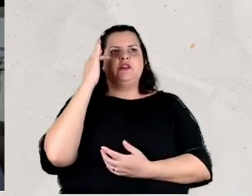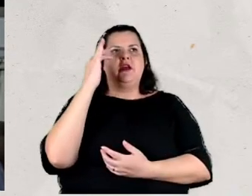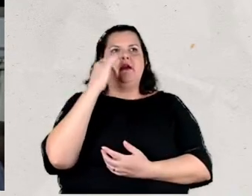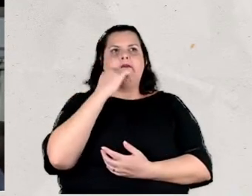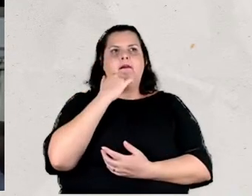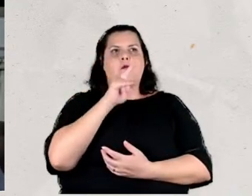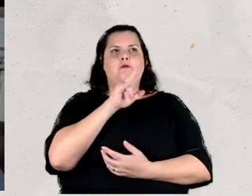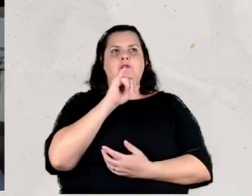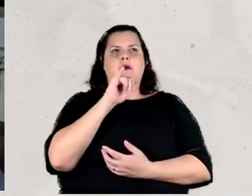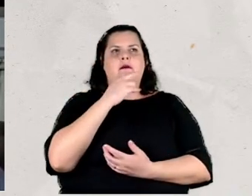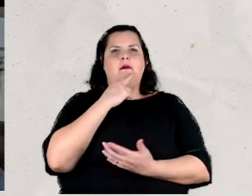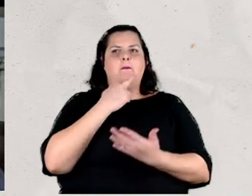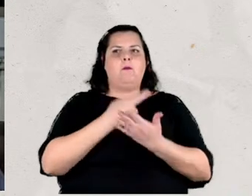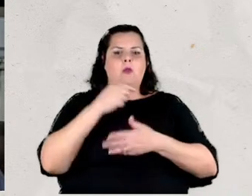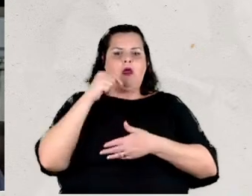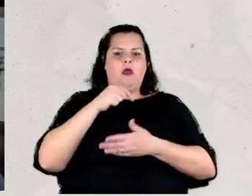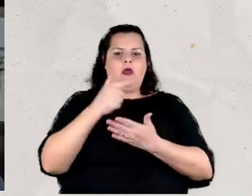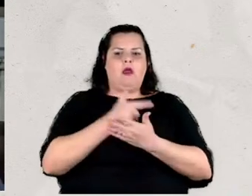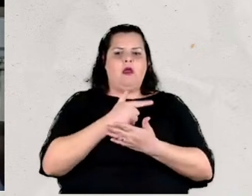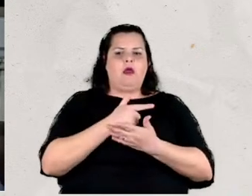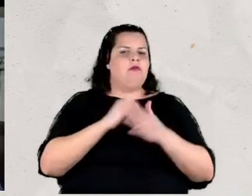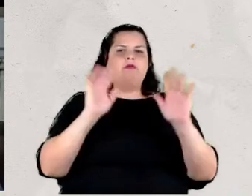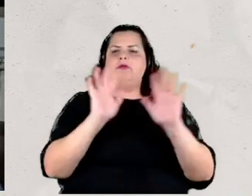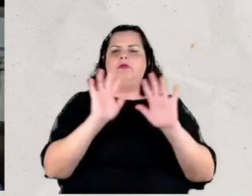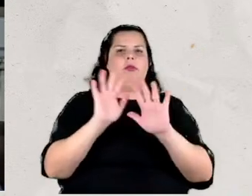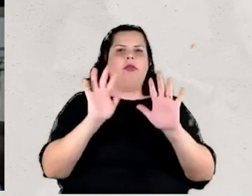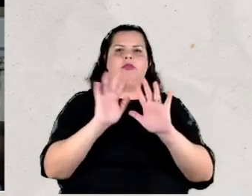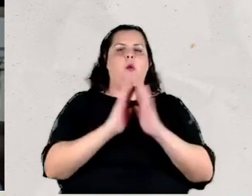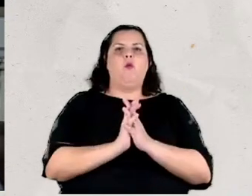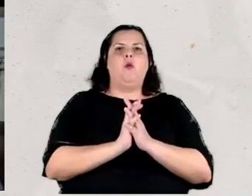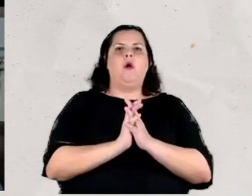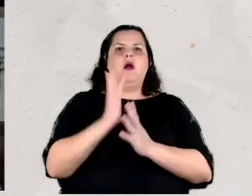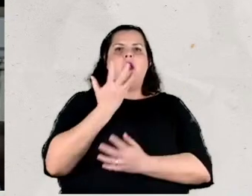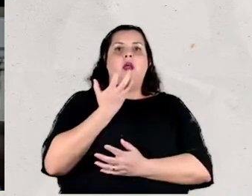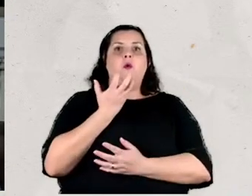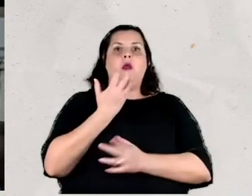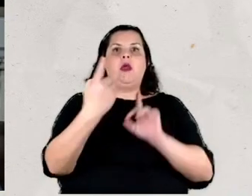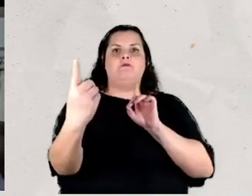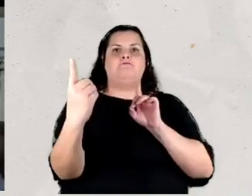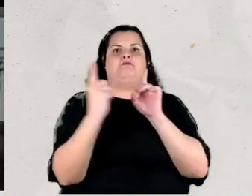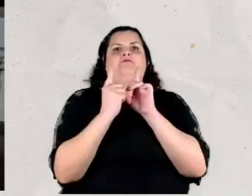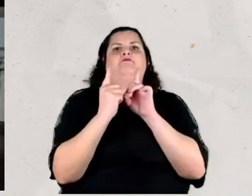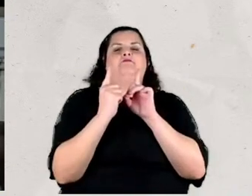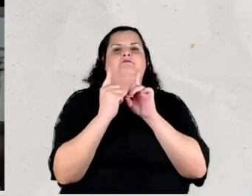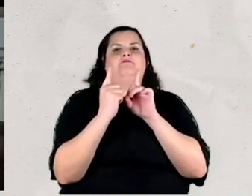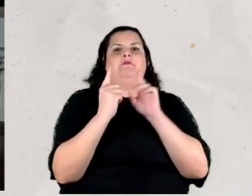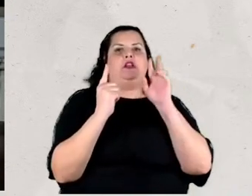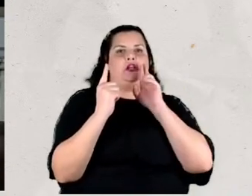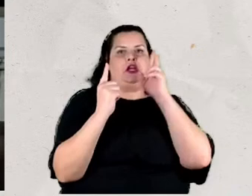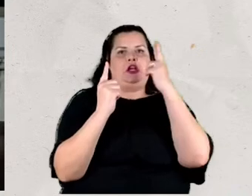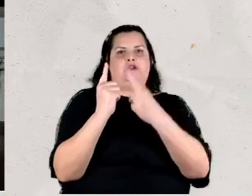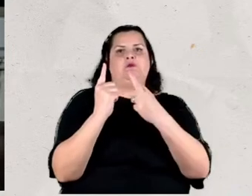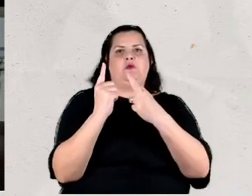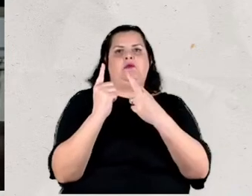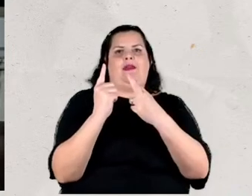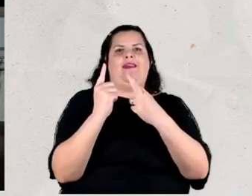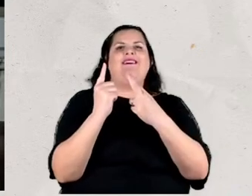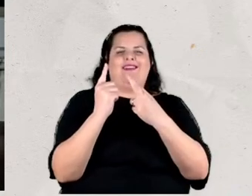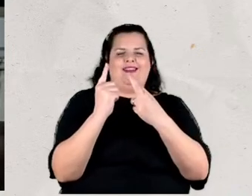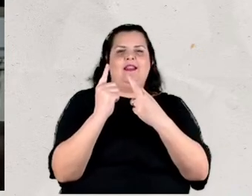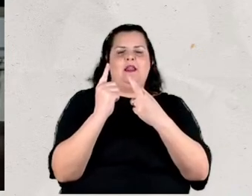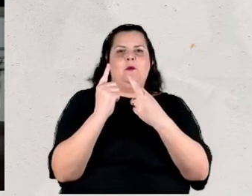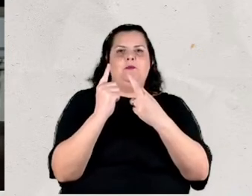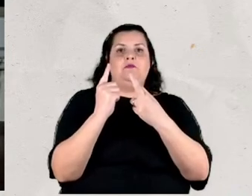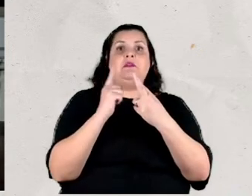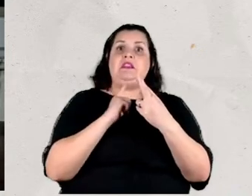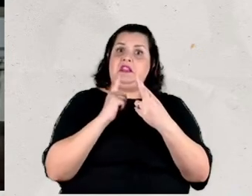I made the decision to end the book with the Palestinian counter-narrative for several